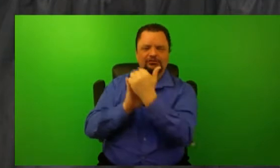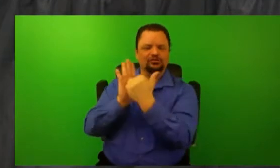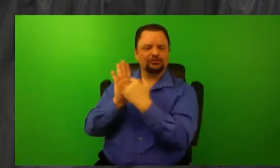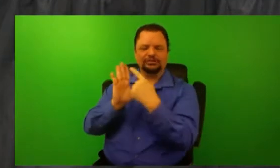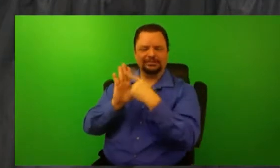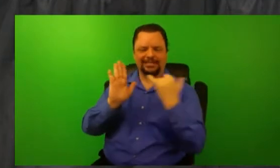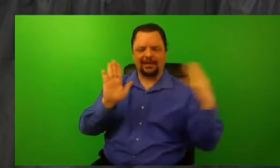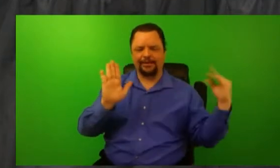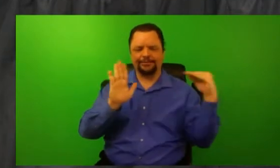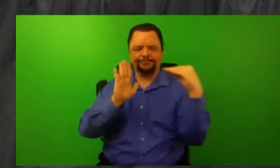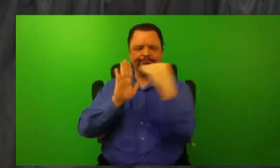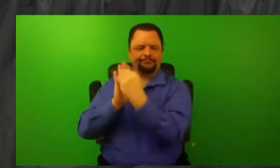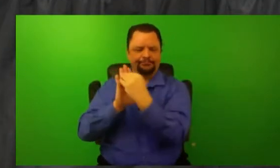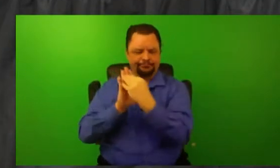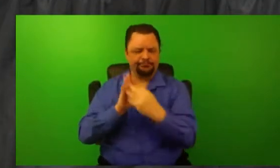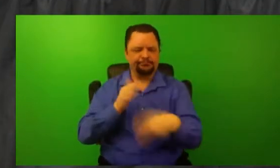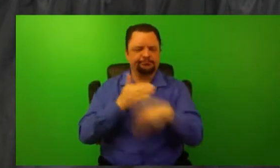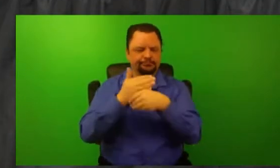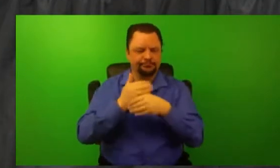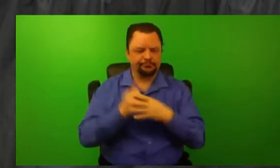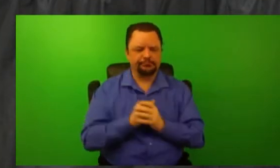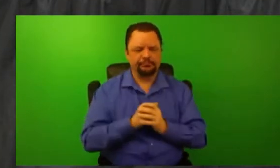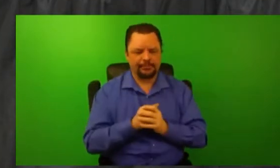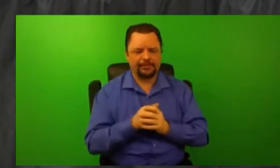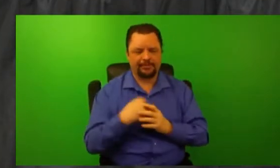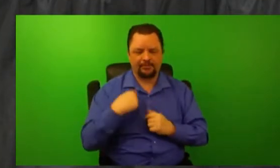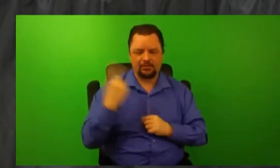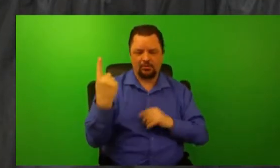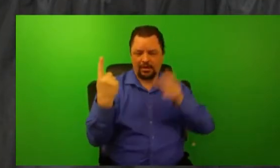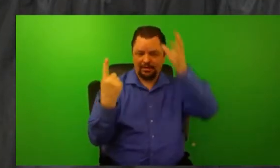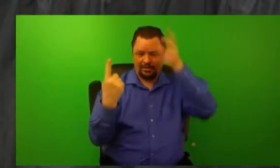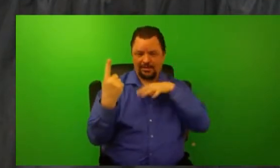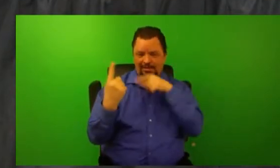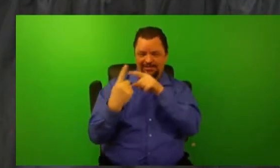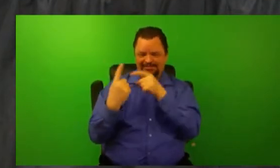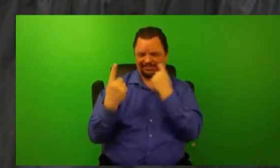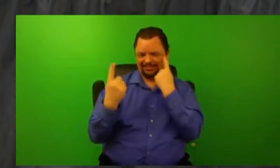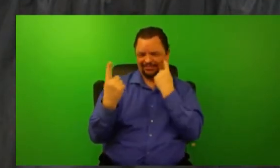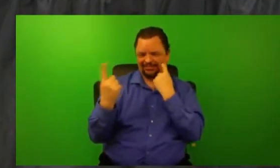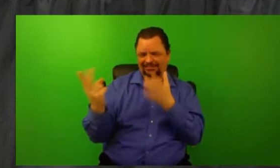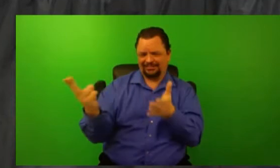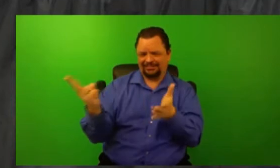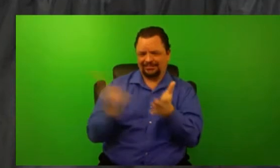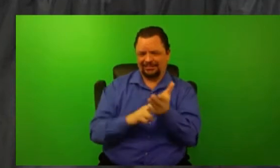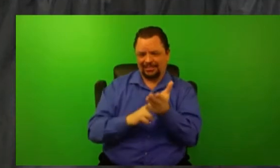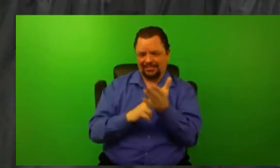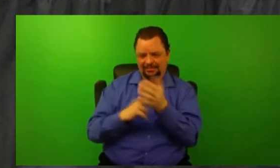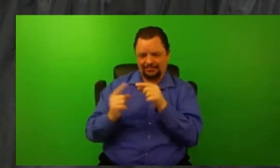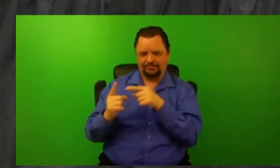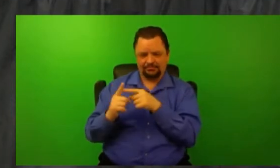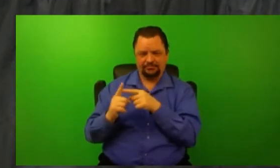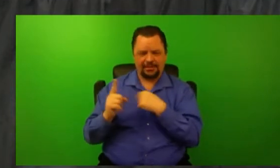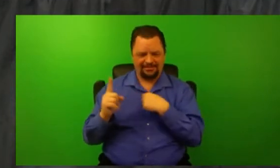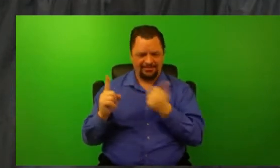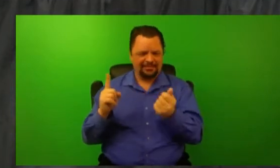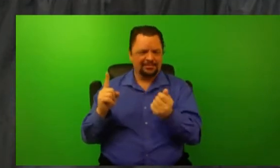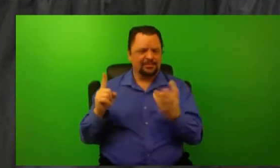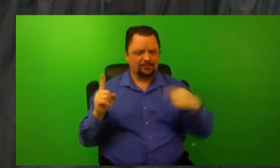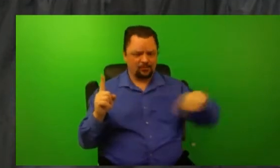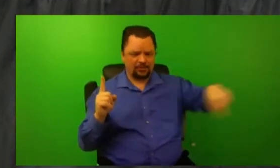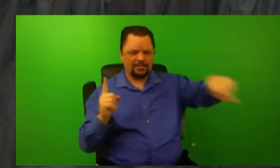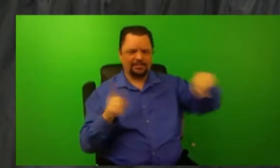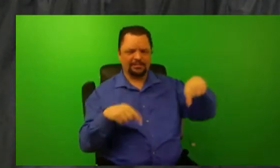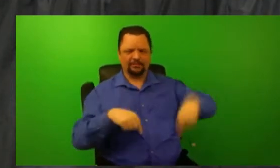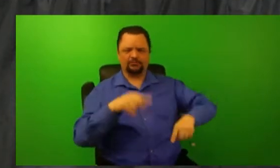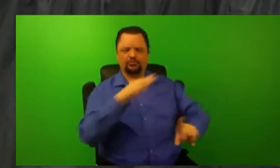one gentleman who has signed up, and I think we have several in the room, obviously, but one who signed up previously and